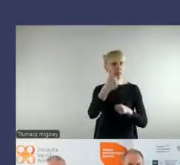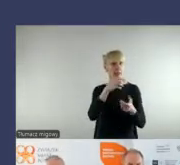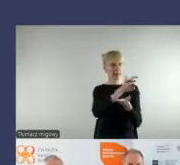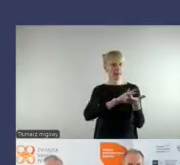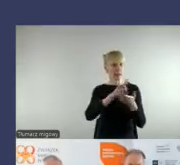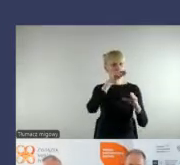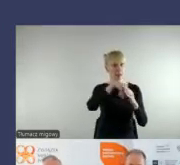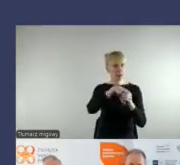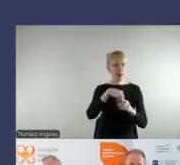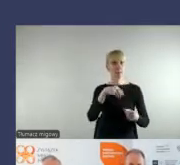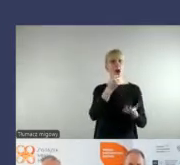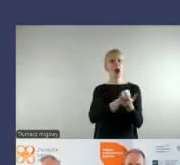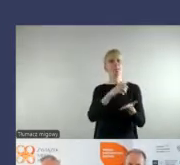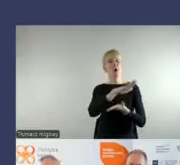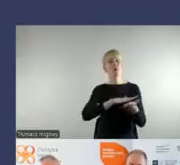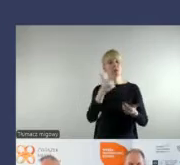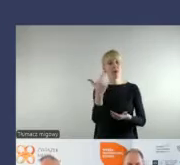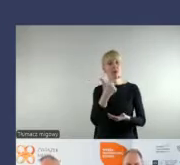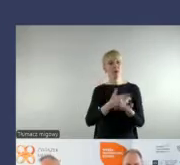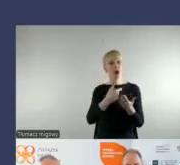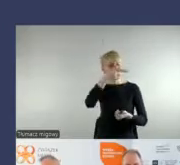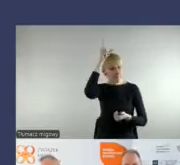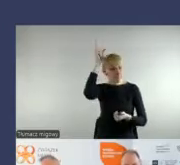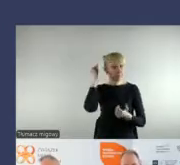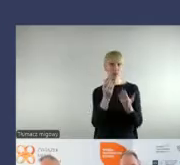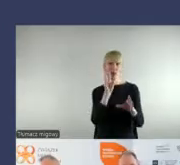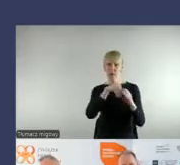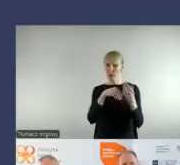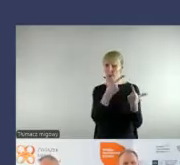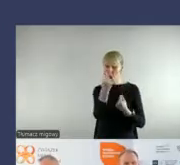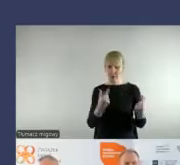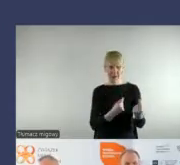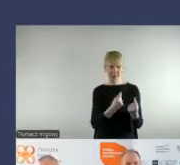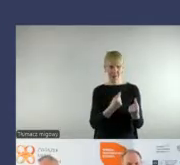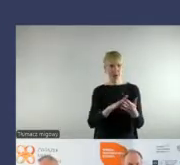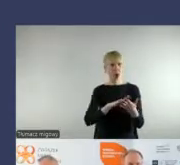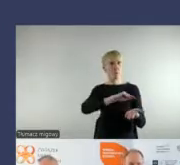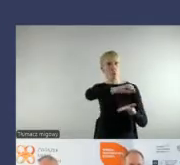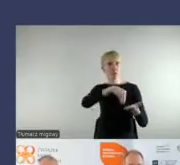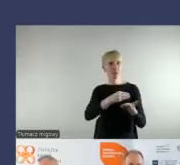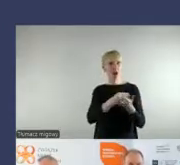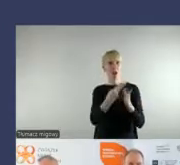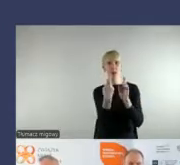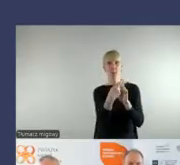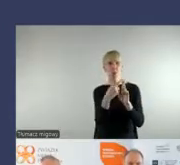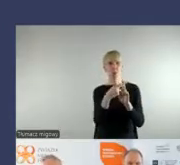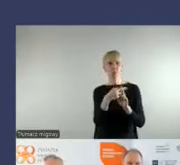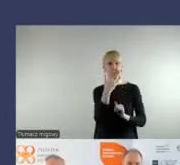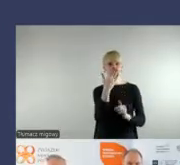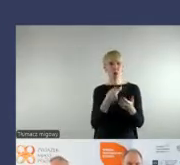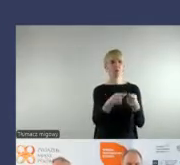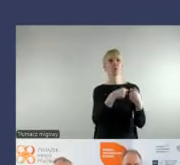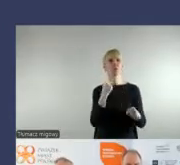21 municipalities, 2 counties, fire services, and other partners signed an agreement